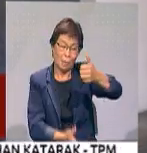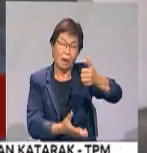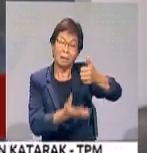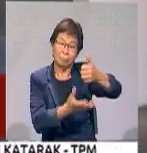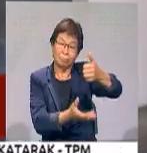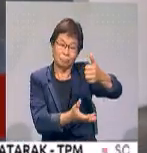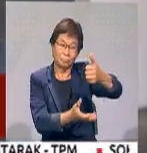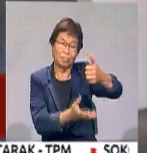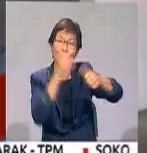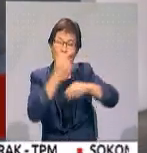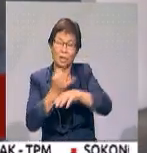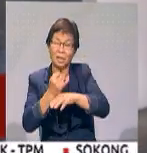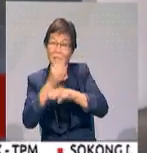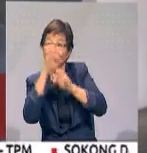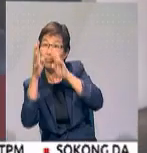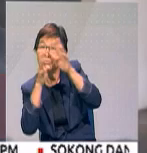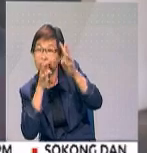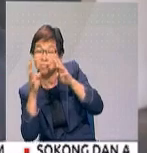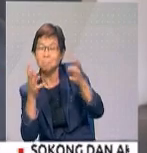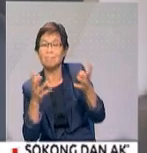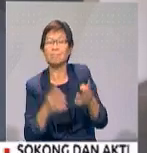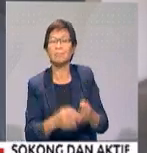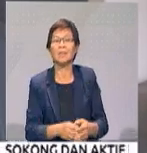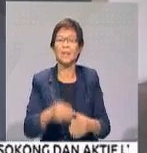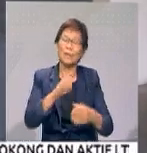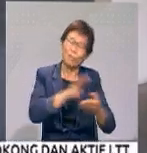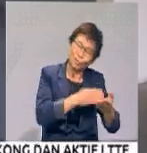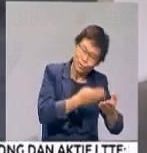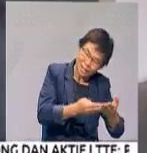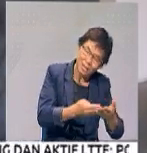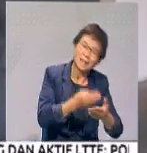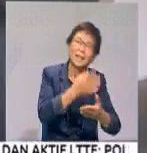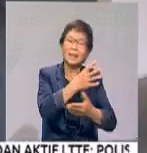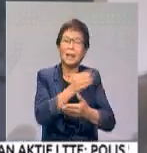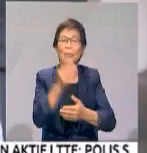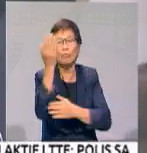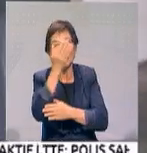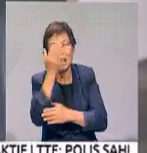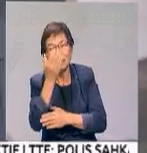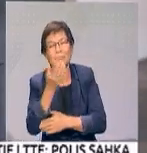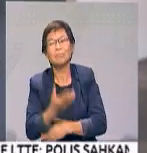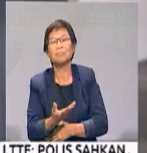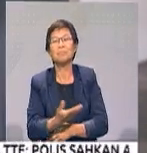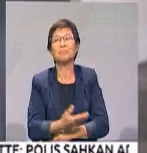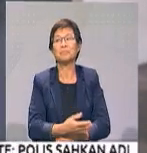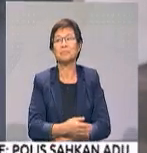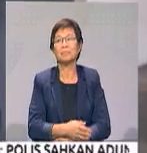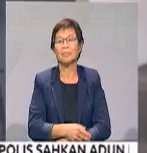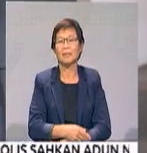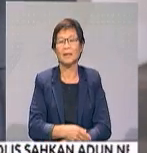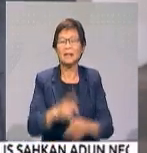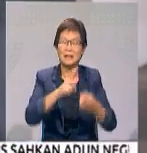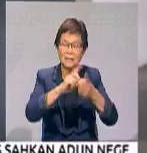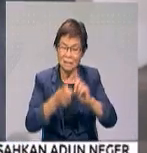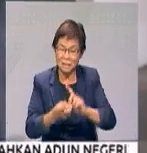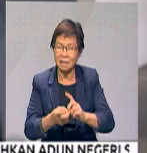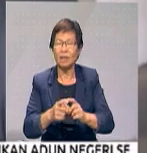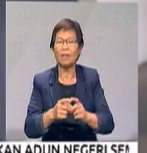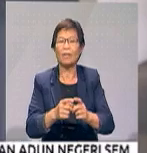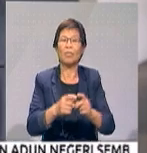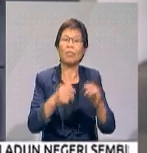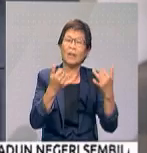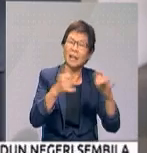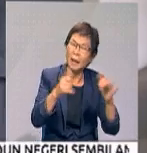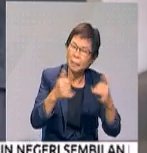tabung-tabung untuk industri kreatif, bukan sahaja muzik tapi filem, digital or gaming, you know,